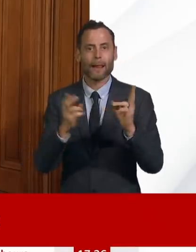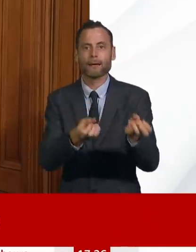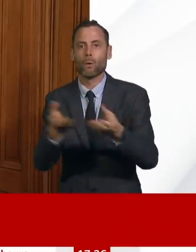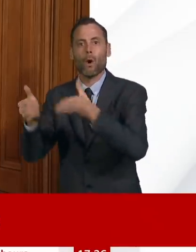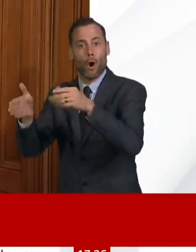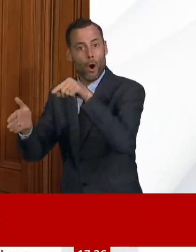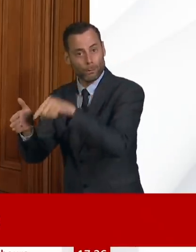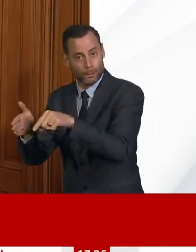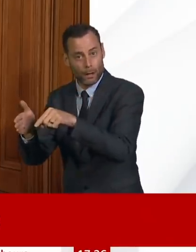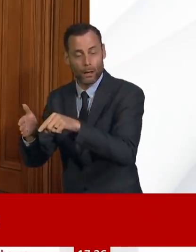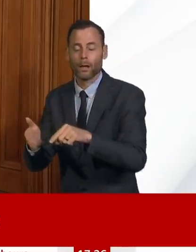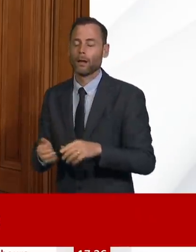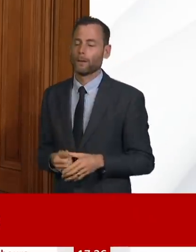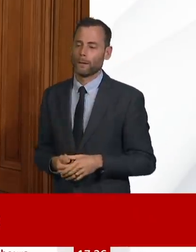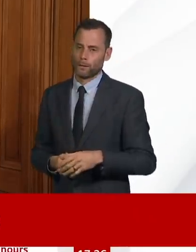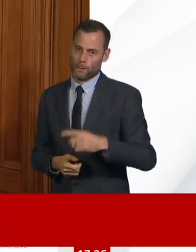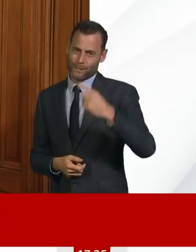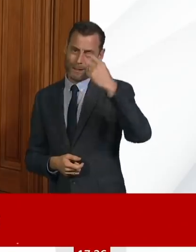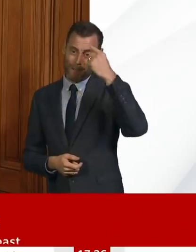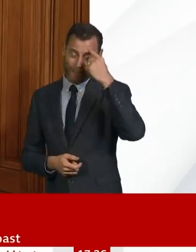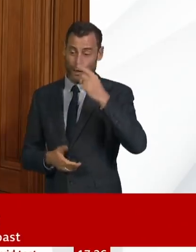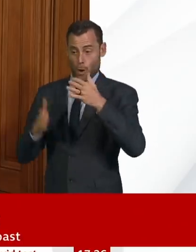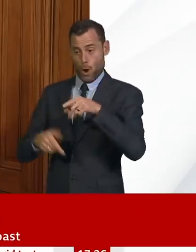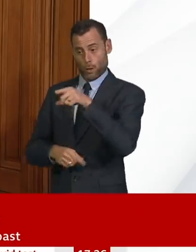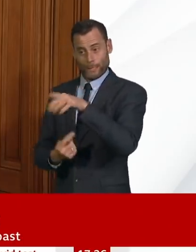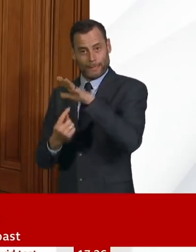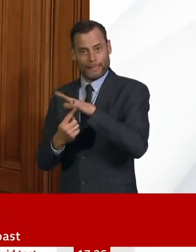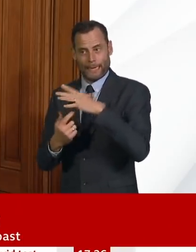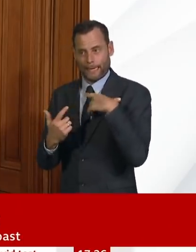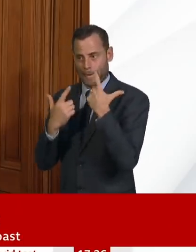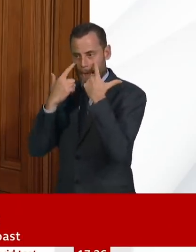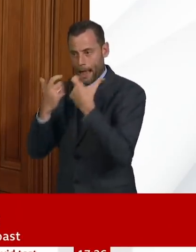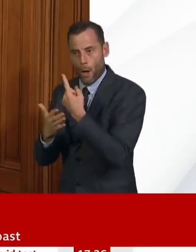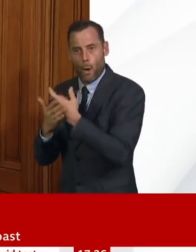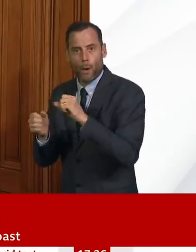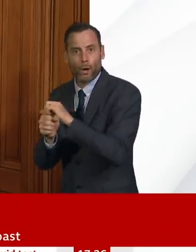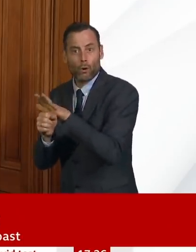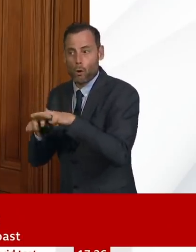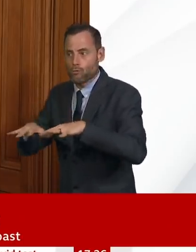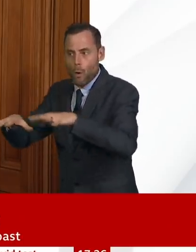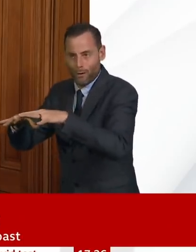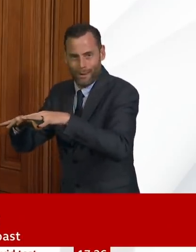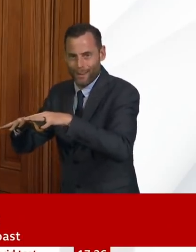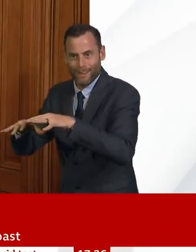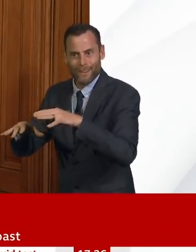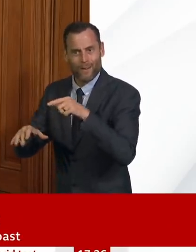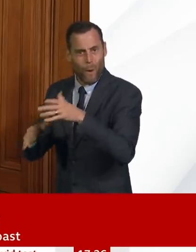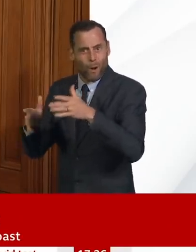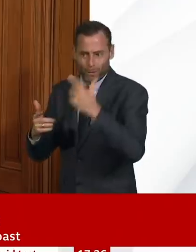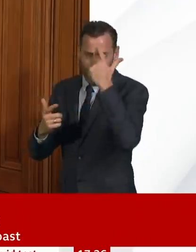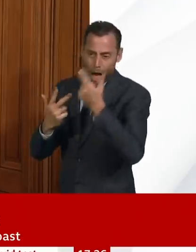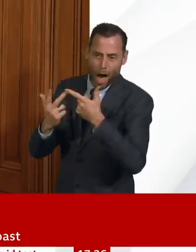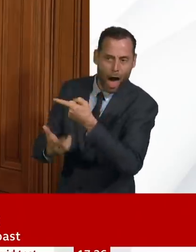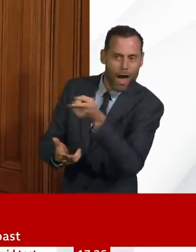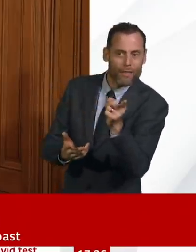will also benefit other patients who don't have COVID, because the last thing we want to do is to eat into the capacity that we have in hospitals that